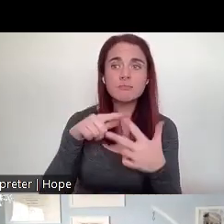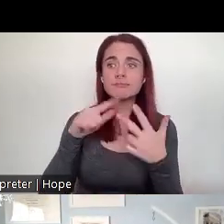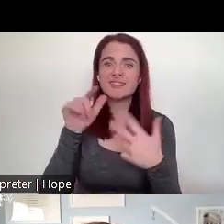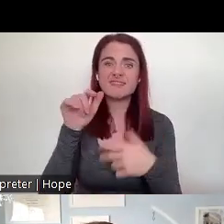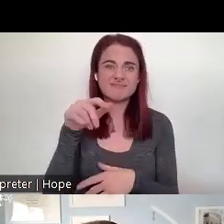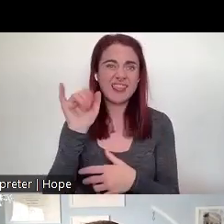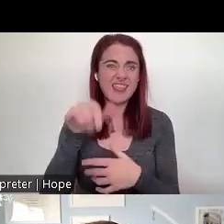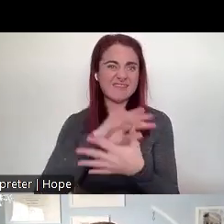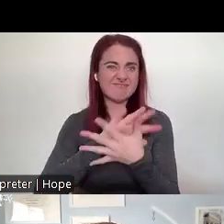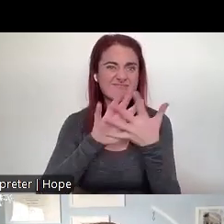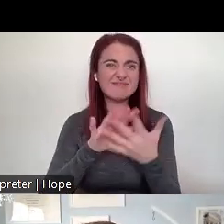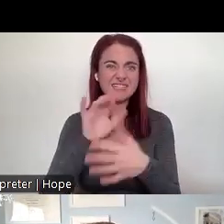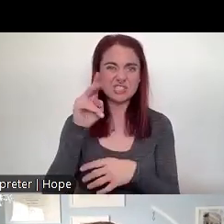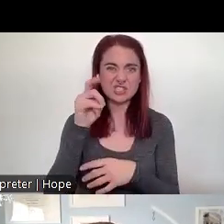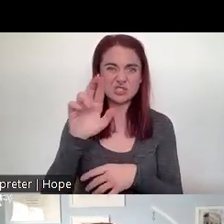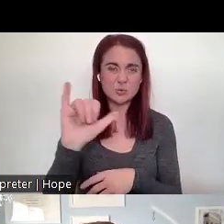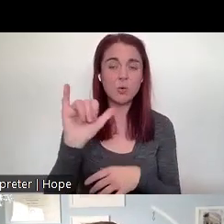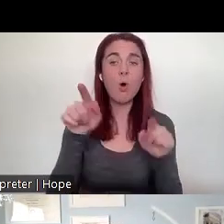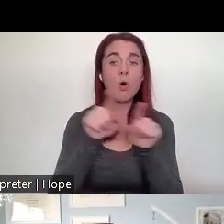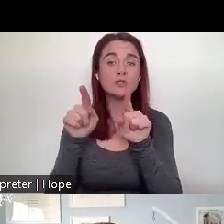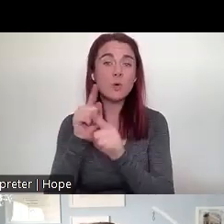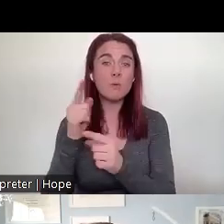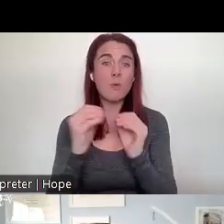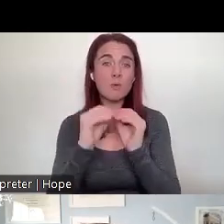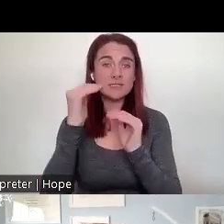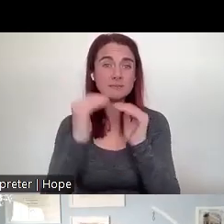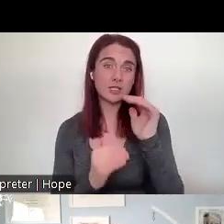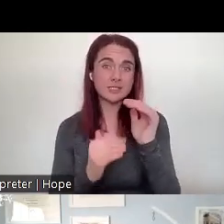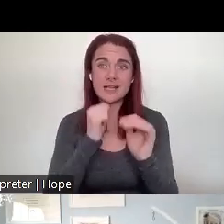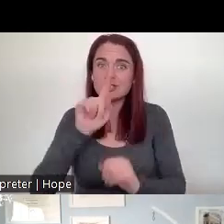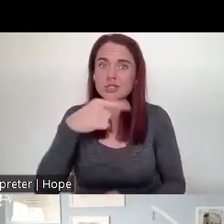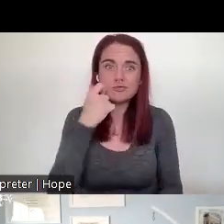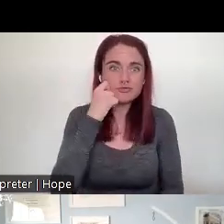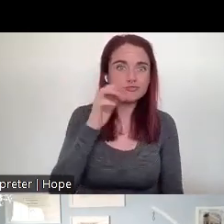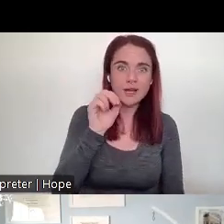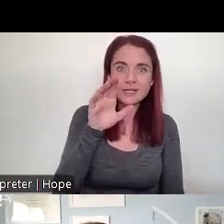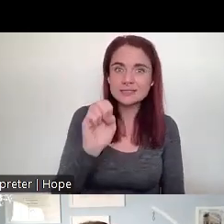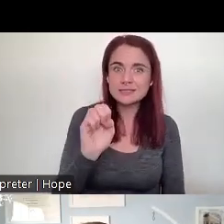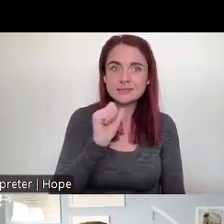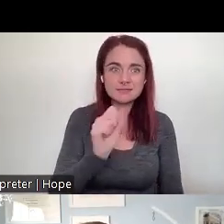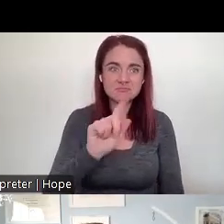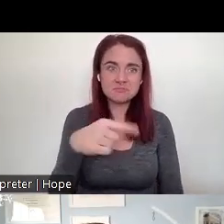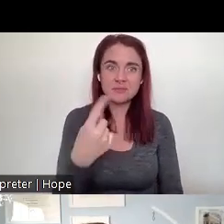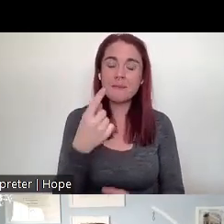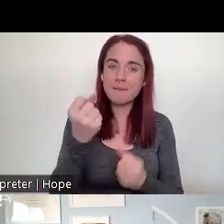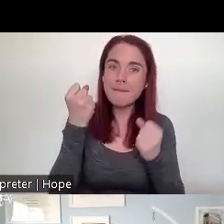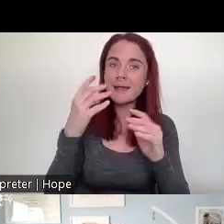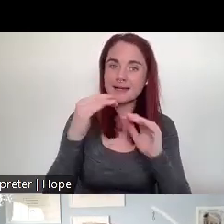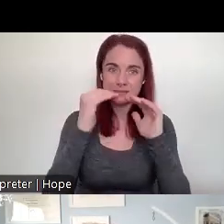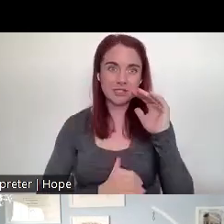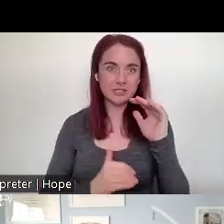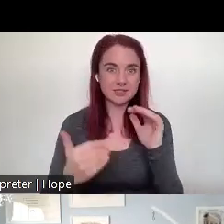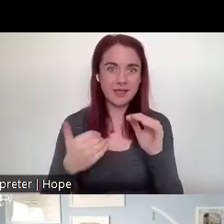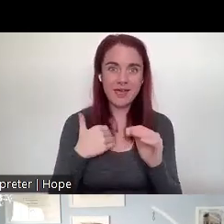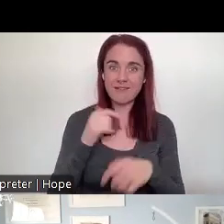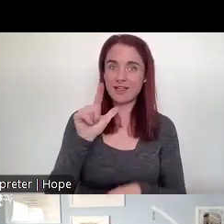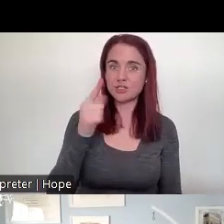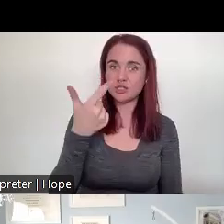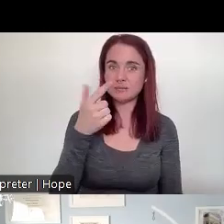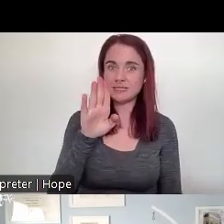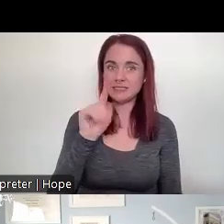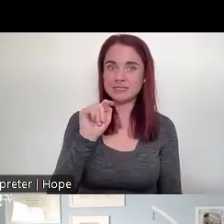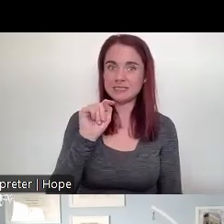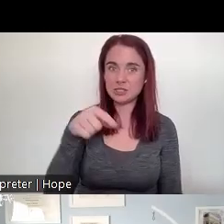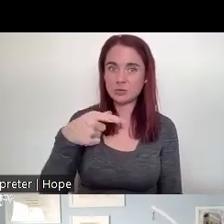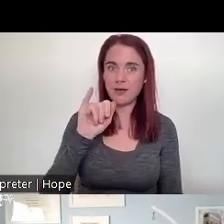more so, we also have disparities outside of race and ethnicity, and so we know that many disparities exist in the